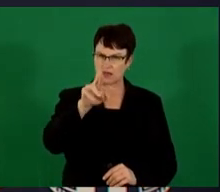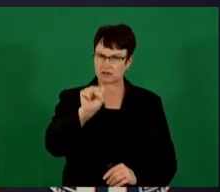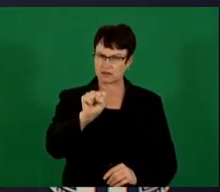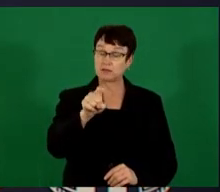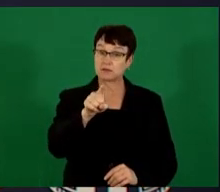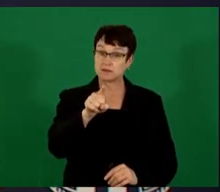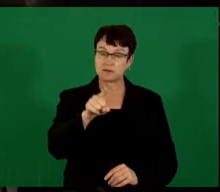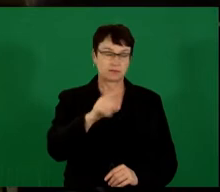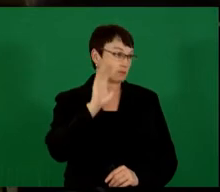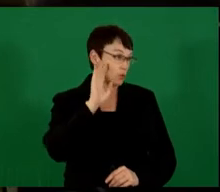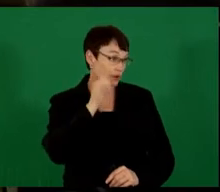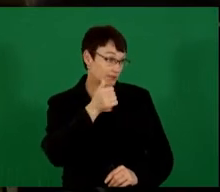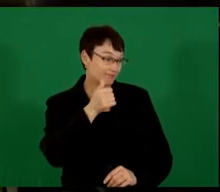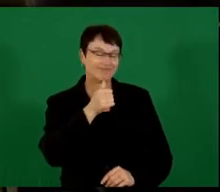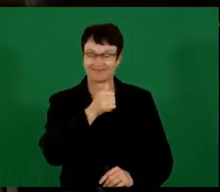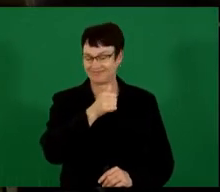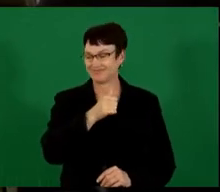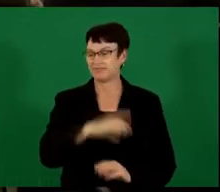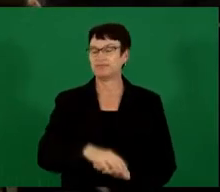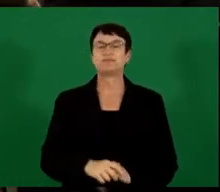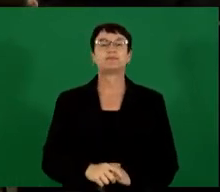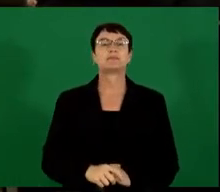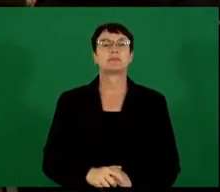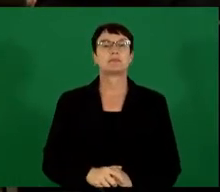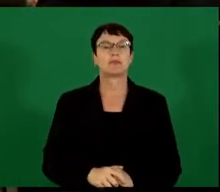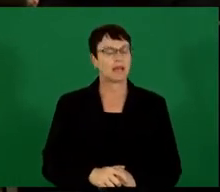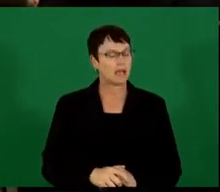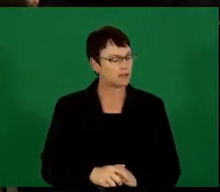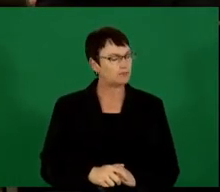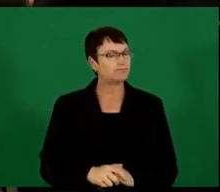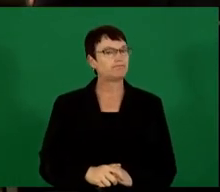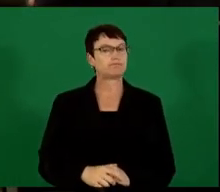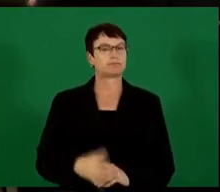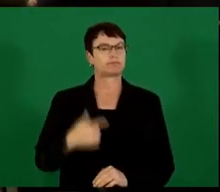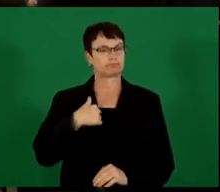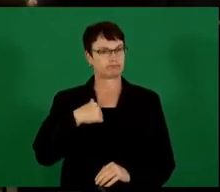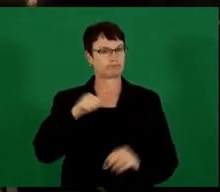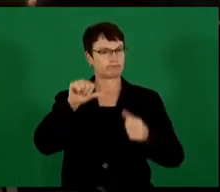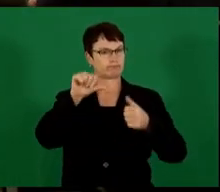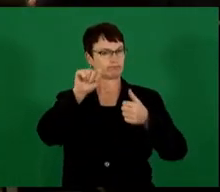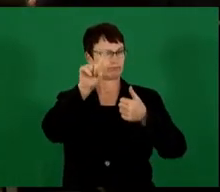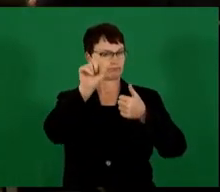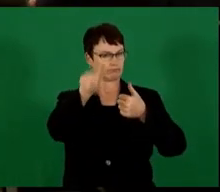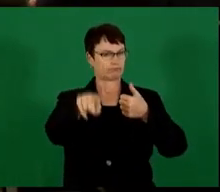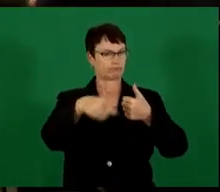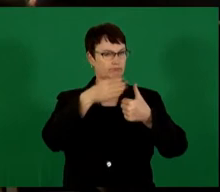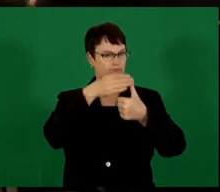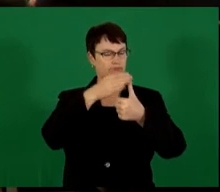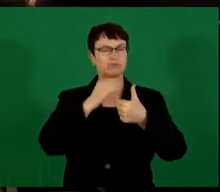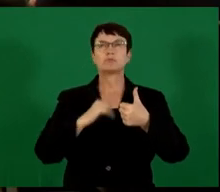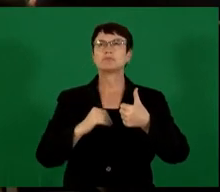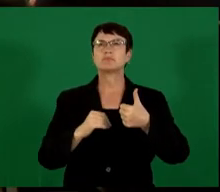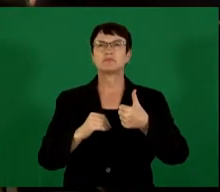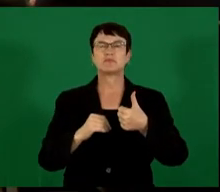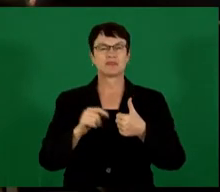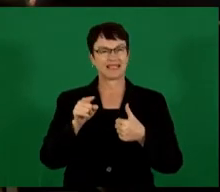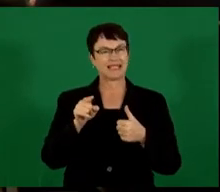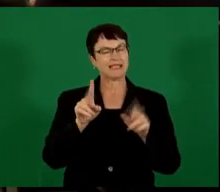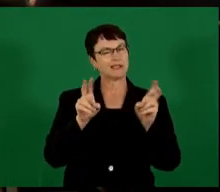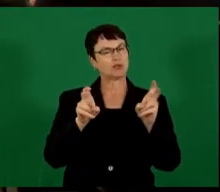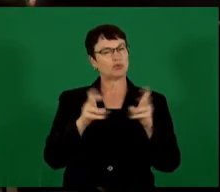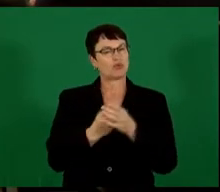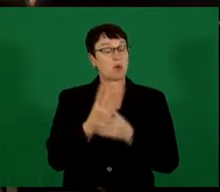Hi, can you hear me? Yeah. Yeah. So the first question is just about growth, and maybe this is one for the research